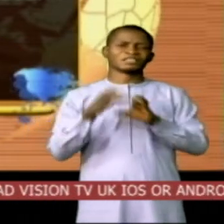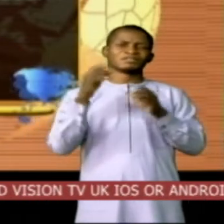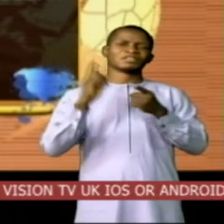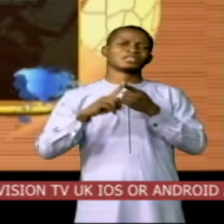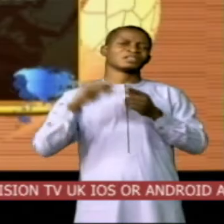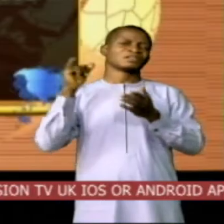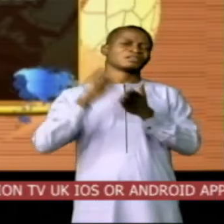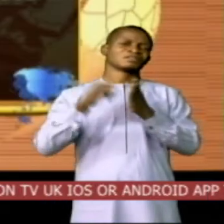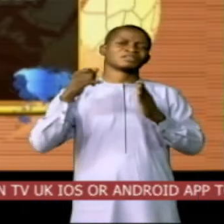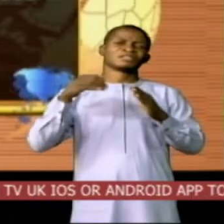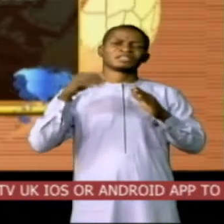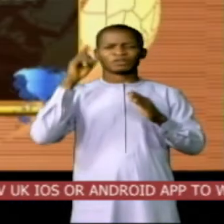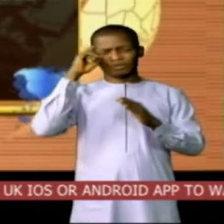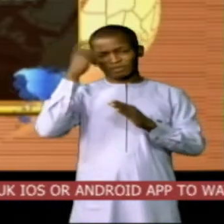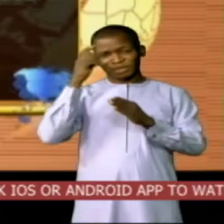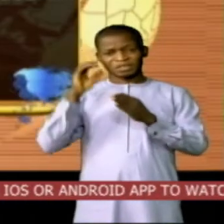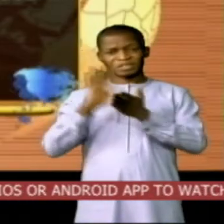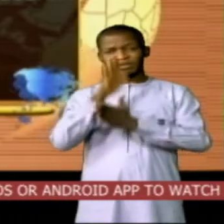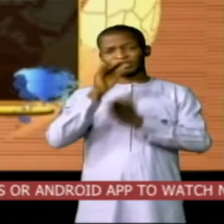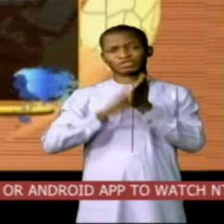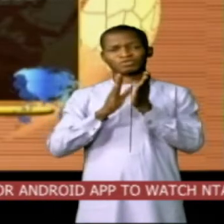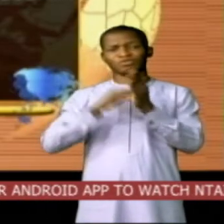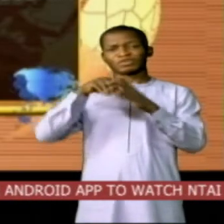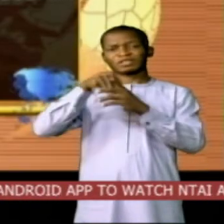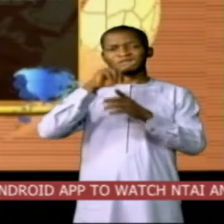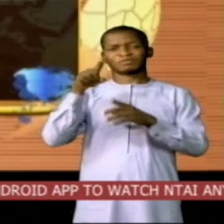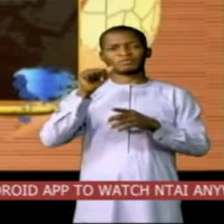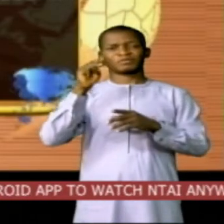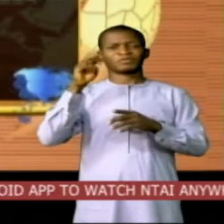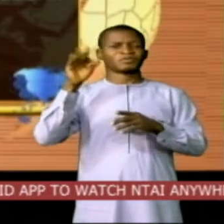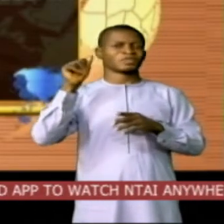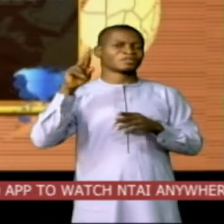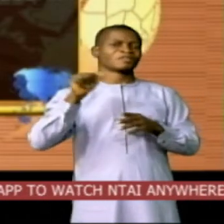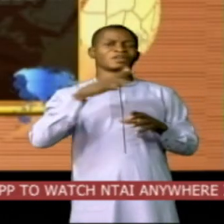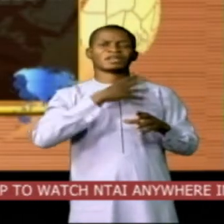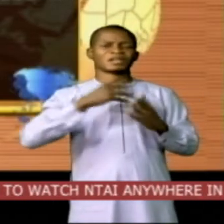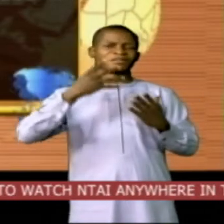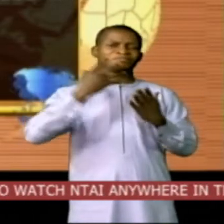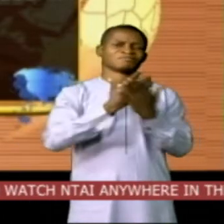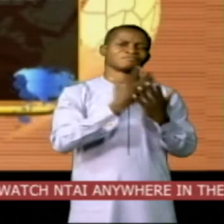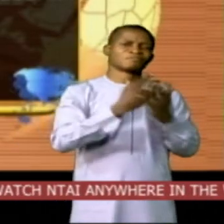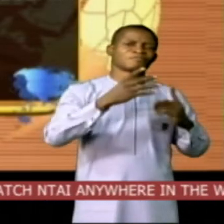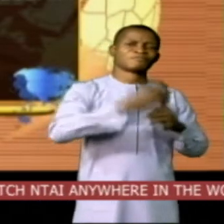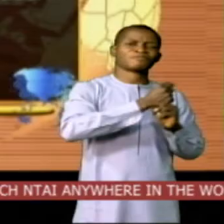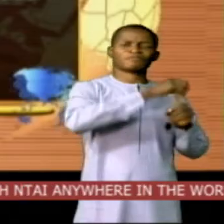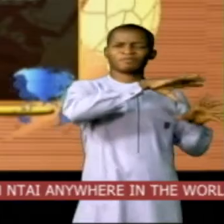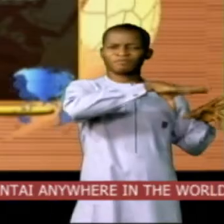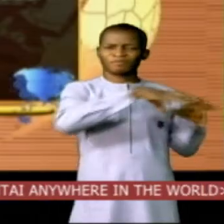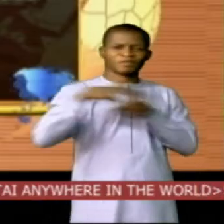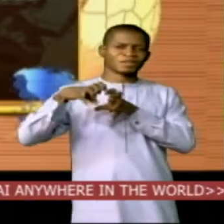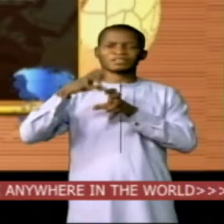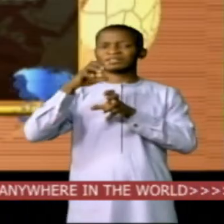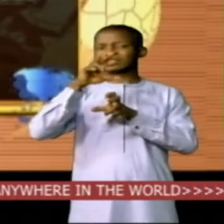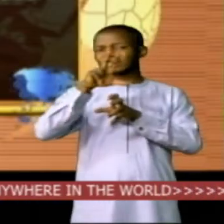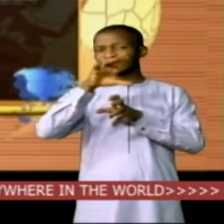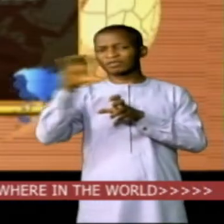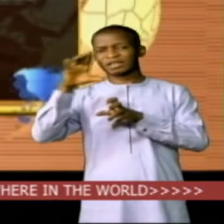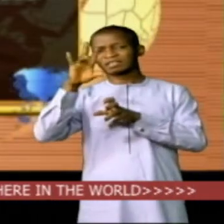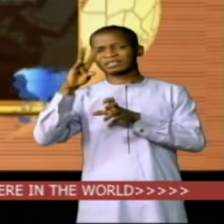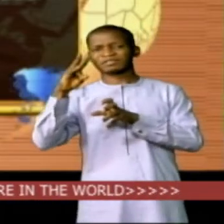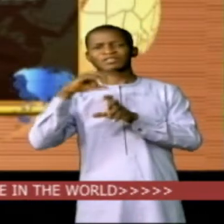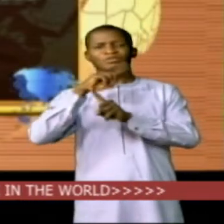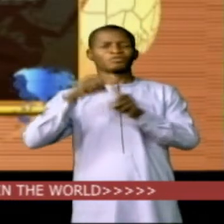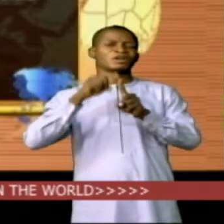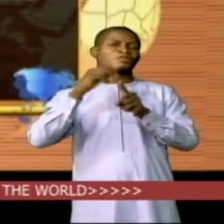in Zamfara and kidnapped 317 female students, while the nation was still grappling with the kidnap of